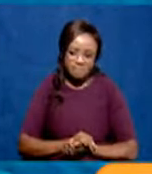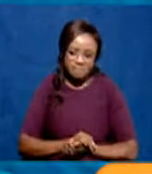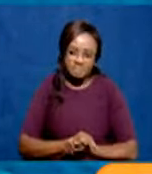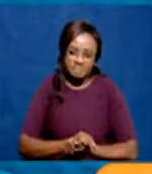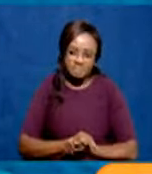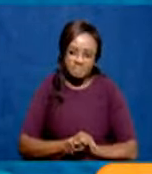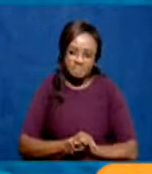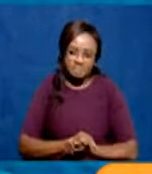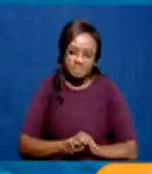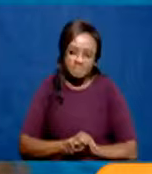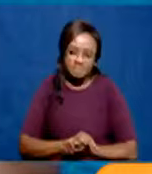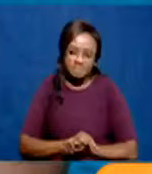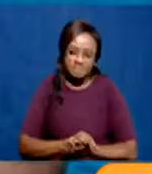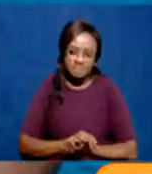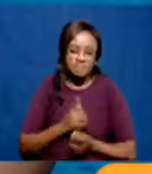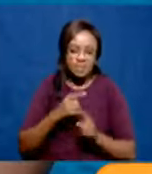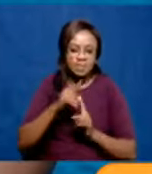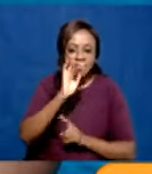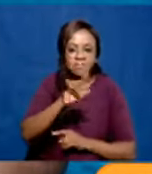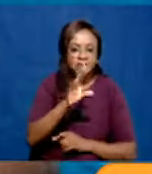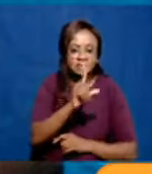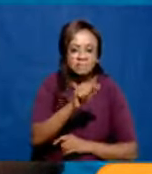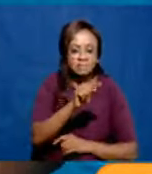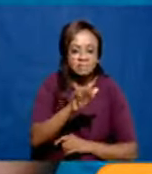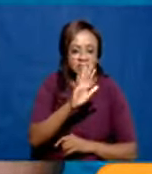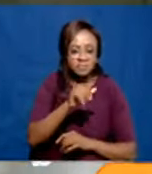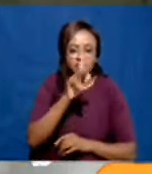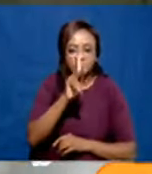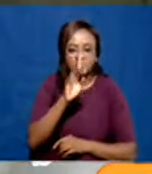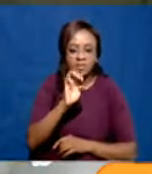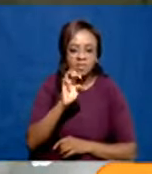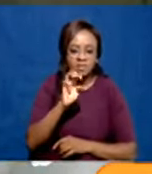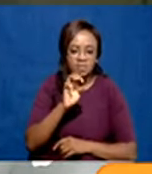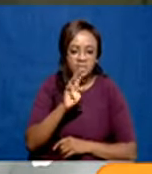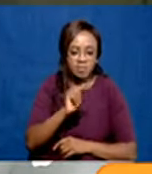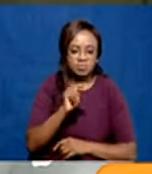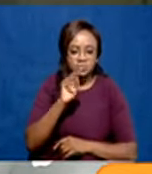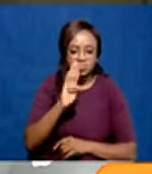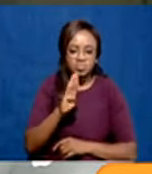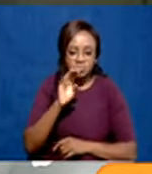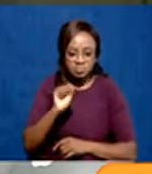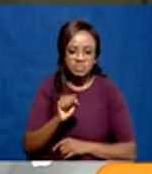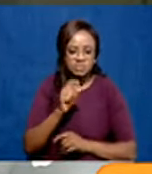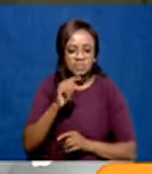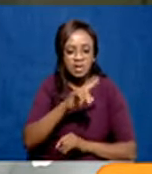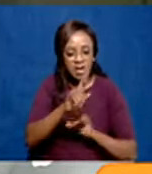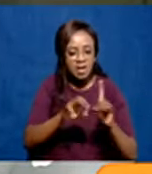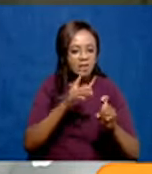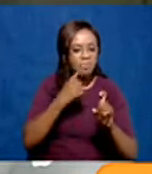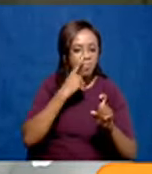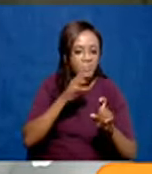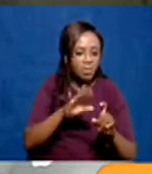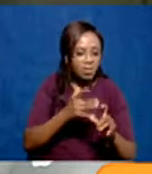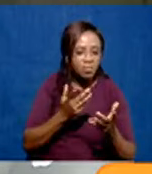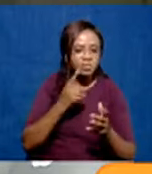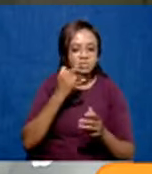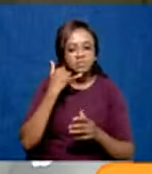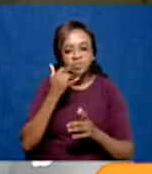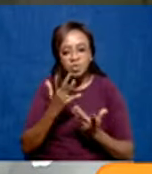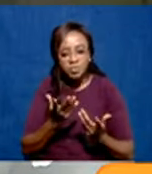it is data from the Kenya National Bureau of Statistics. Even during the census, that is a question that they ask all the households. And the idea behind this, and I'm not speaking on